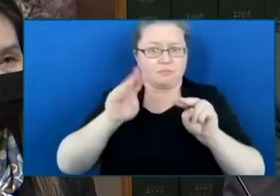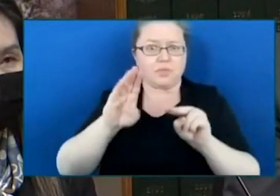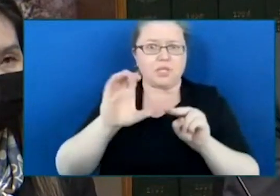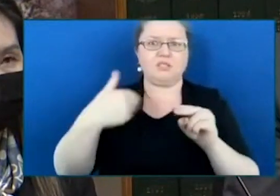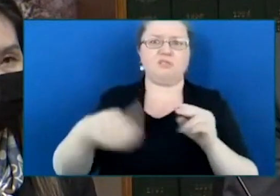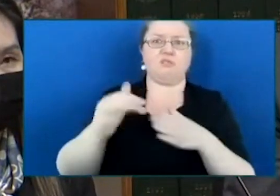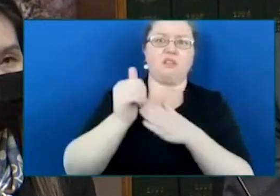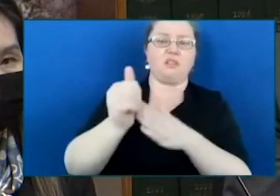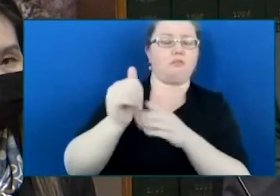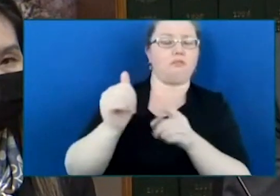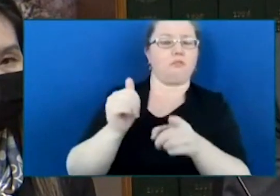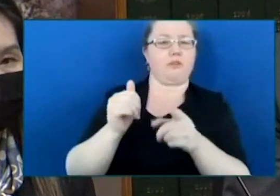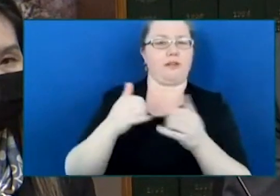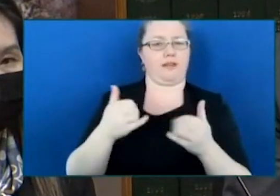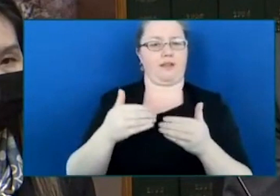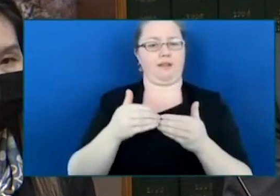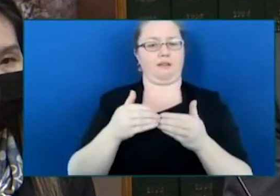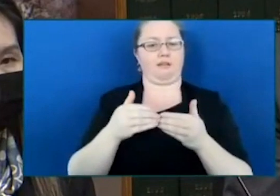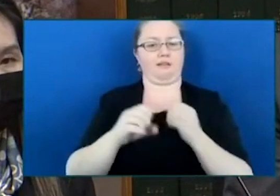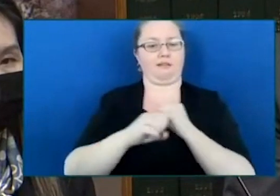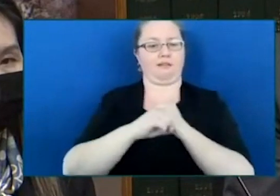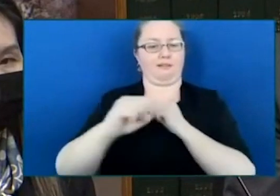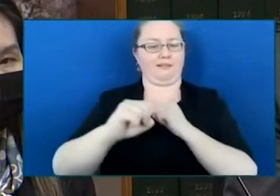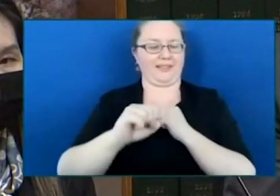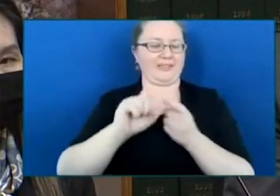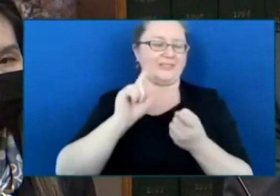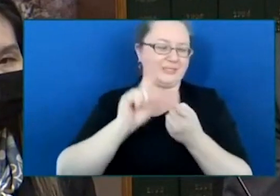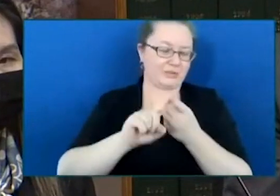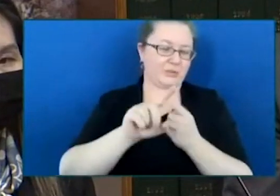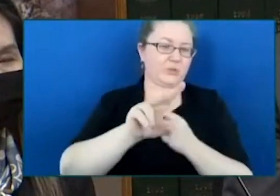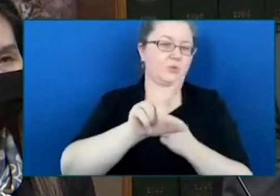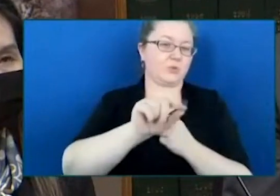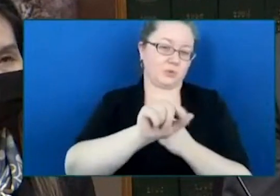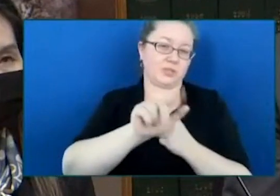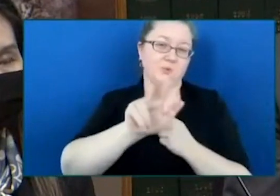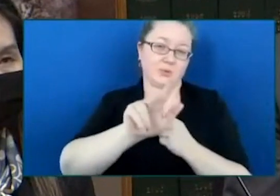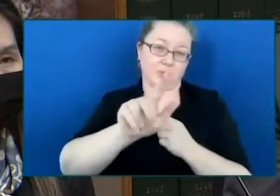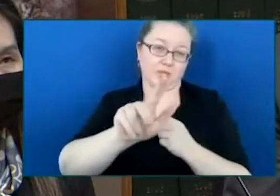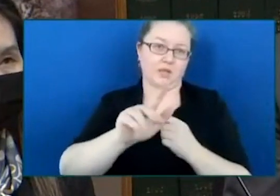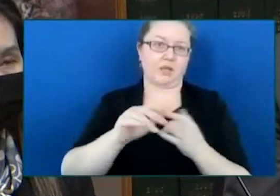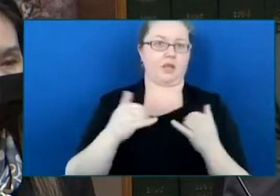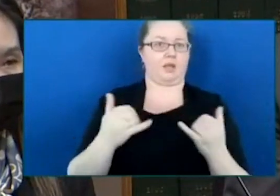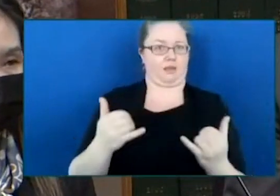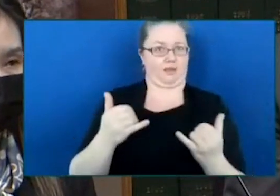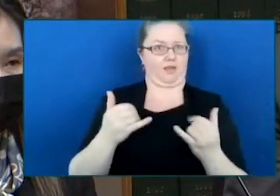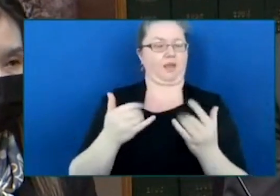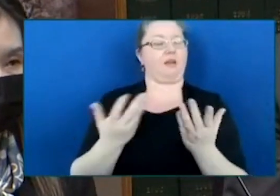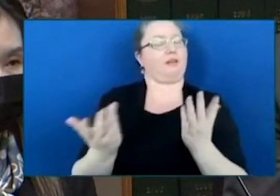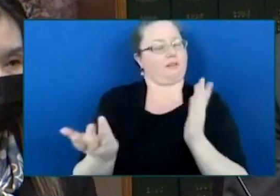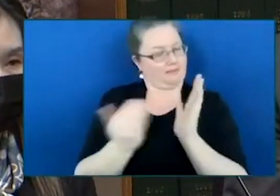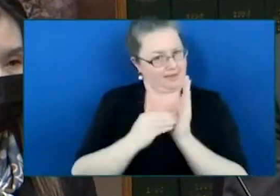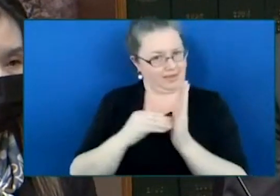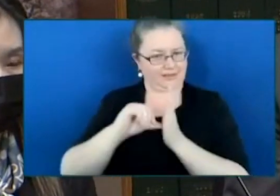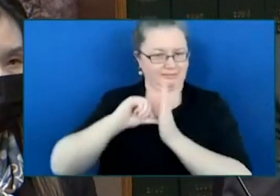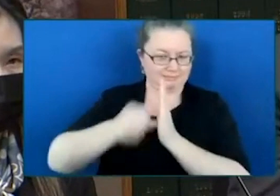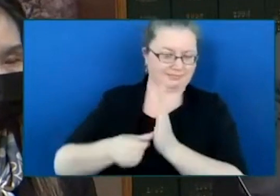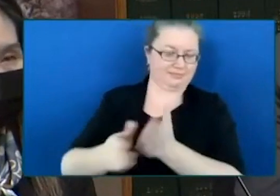2030. Today, an additional $1 billion for Clean BC will help us reach a low-carbon future